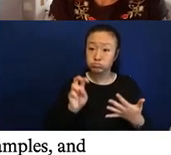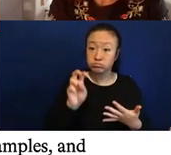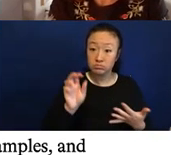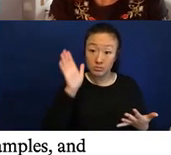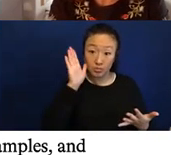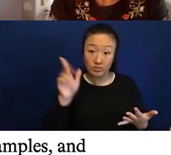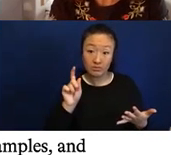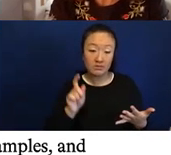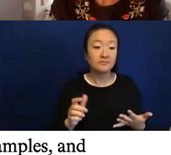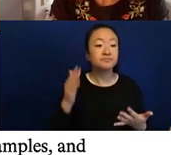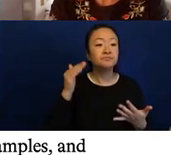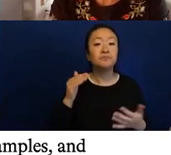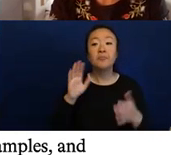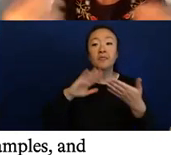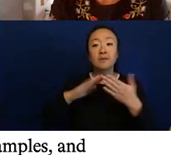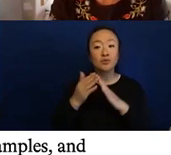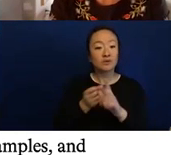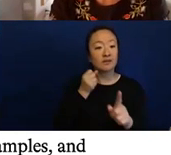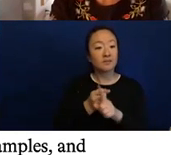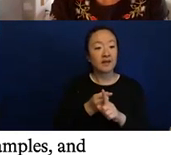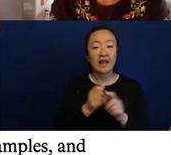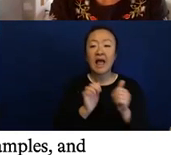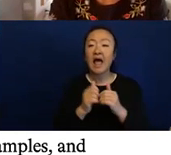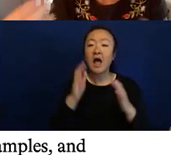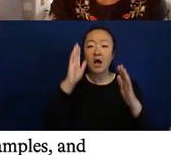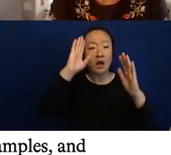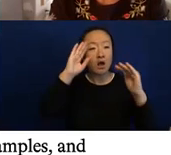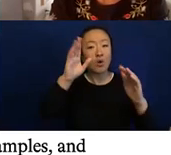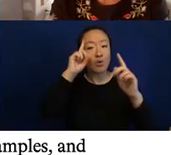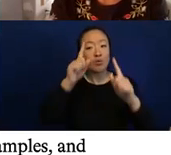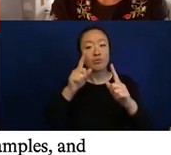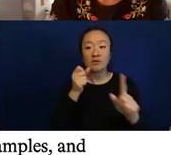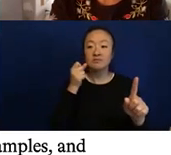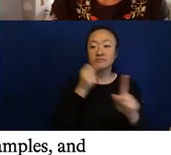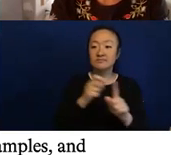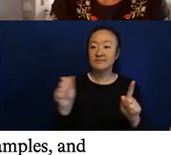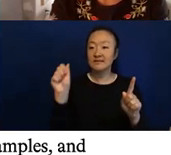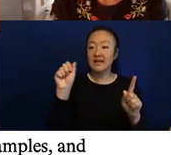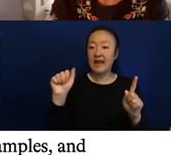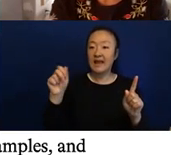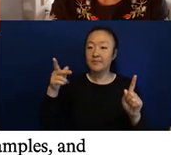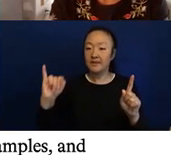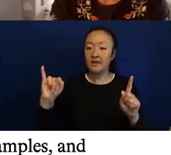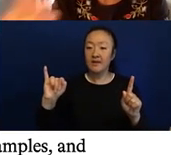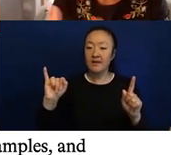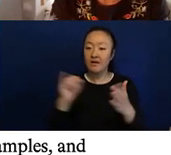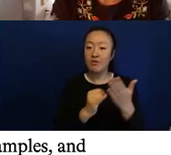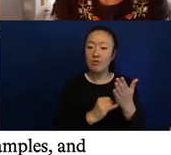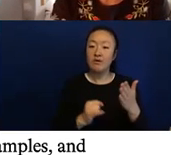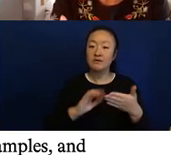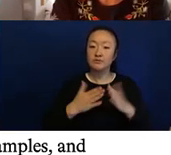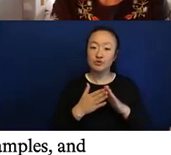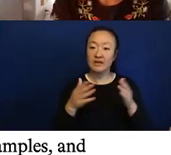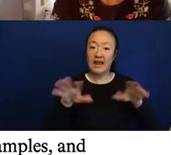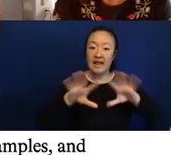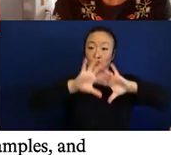Community impact. How do you hope to impact the Asian American arts community as a whole? And do you